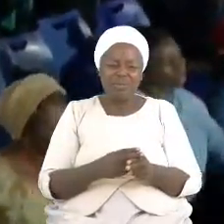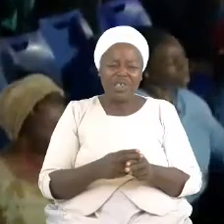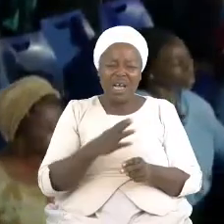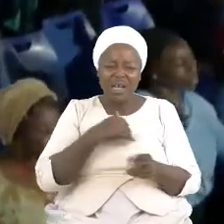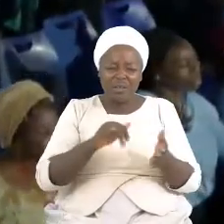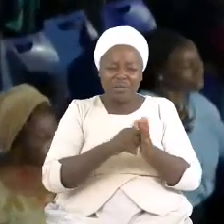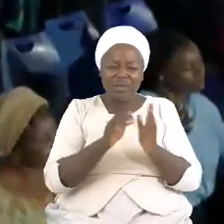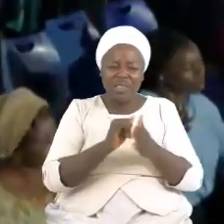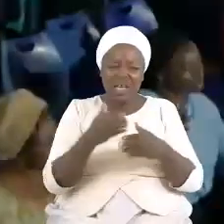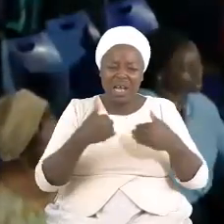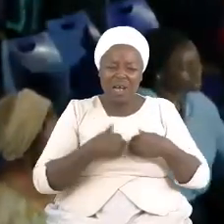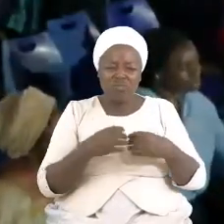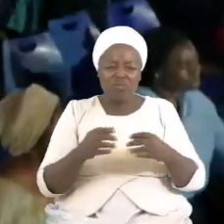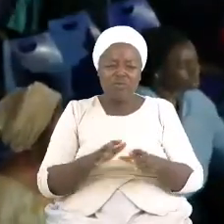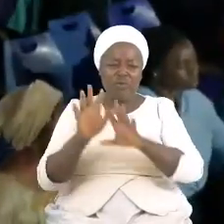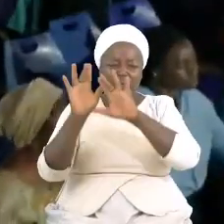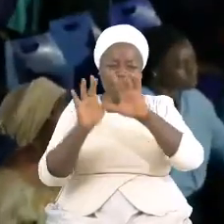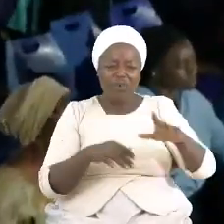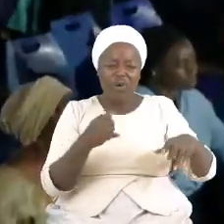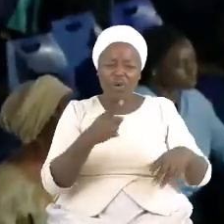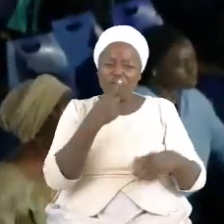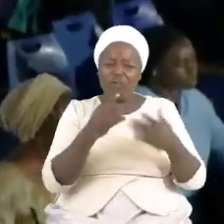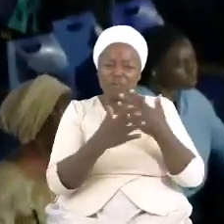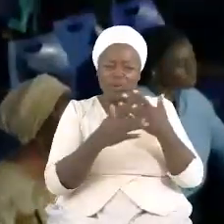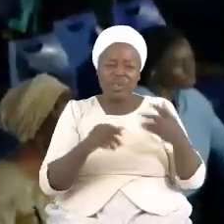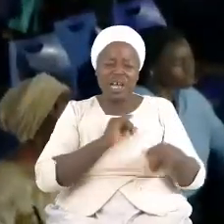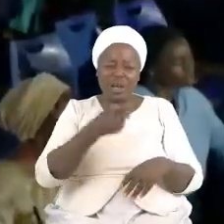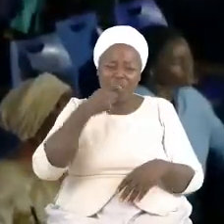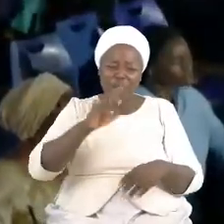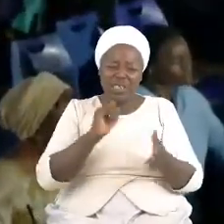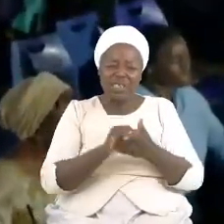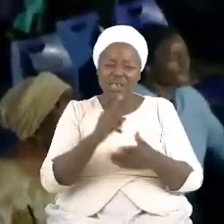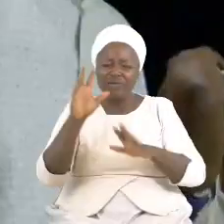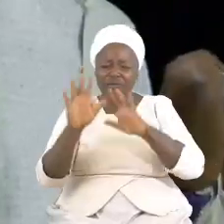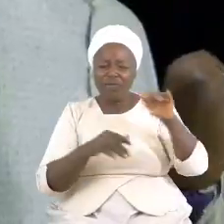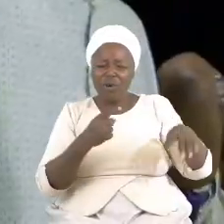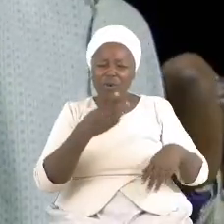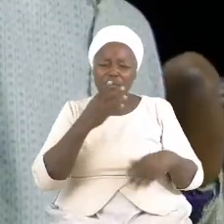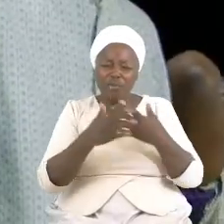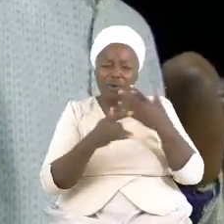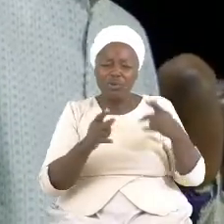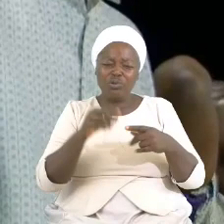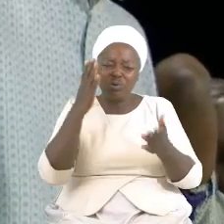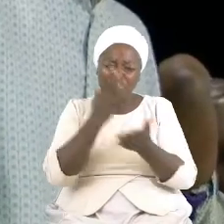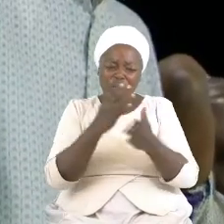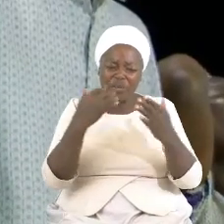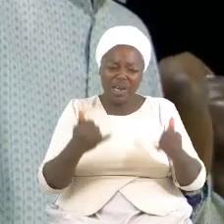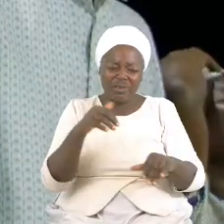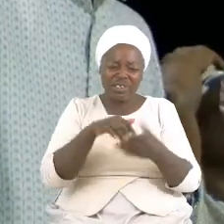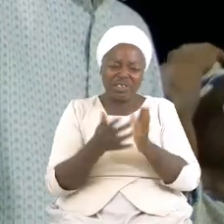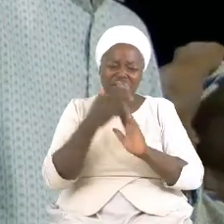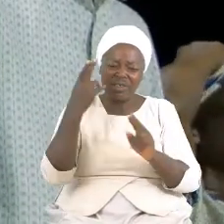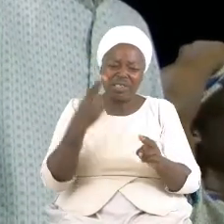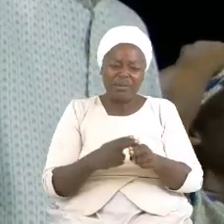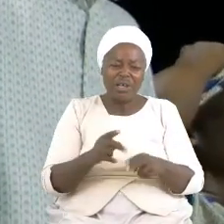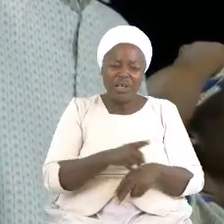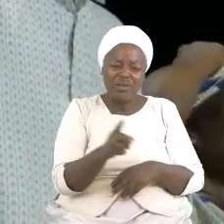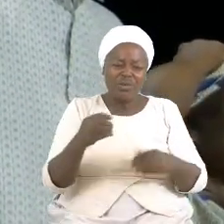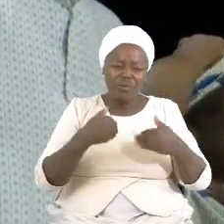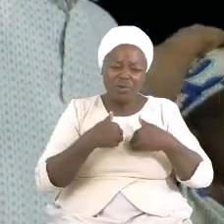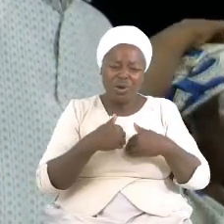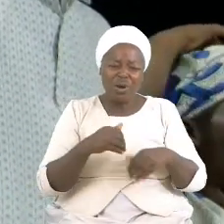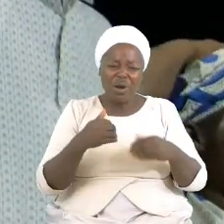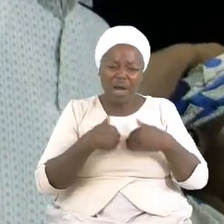I command that issue of blood will stop now in Jesus' name. Those who have